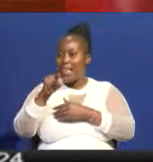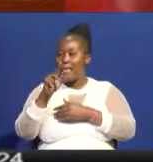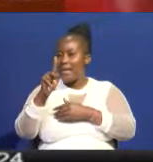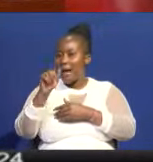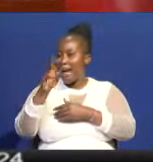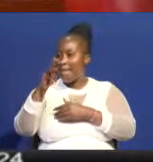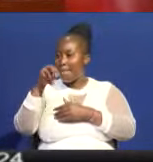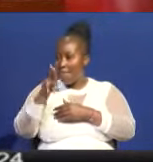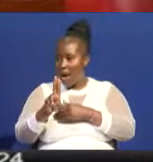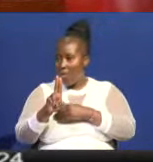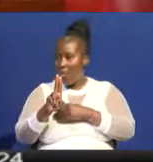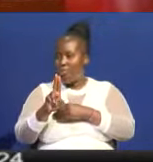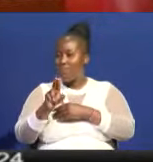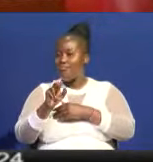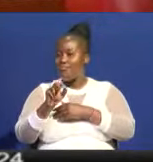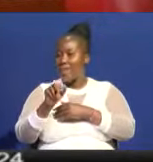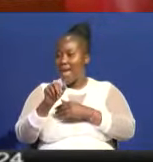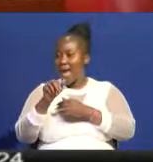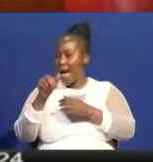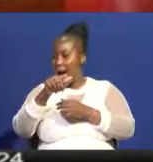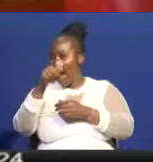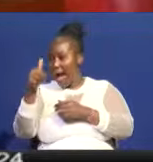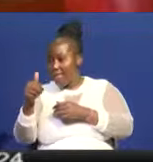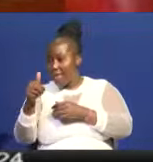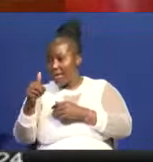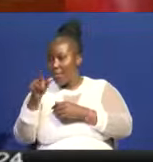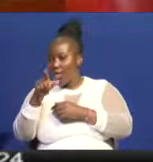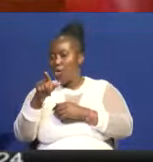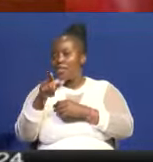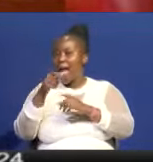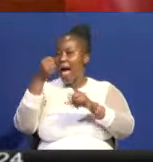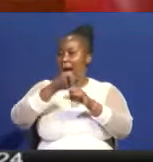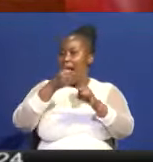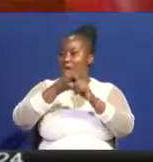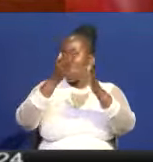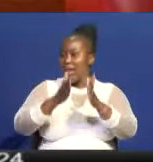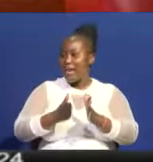Kamau and Kamau and Company Advocates.